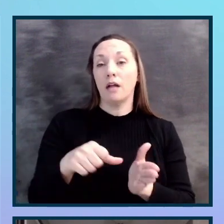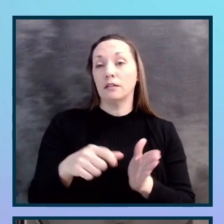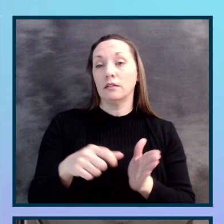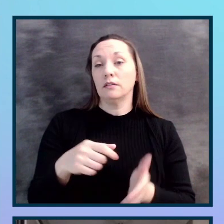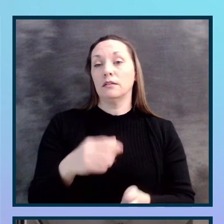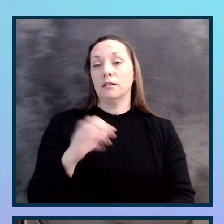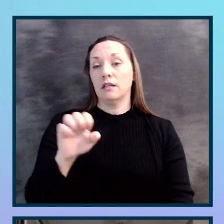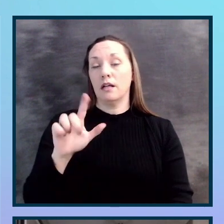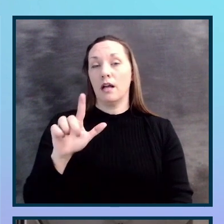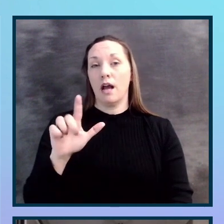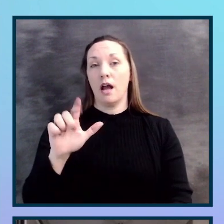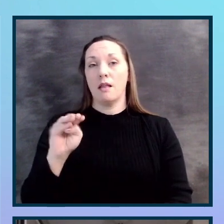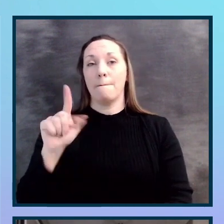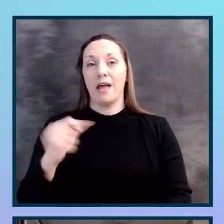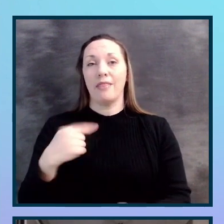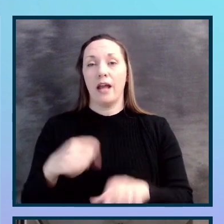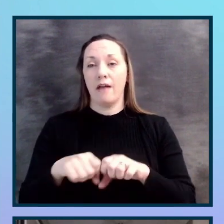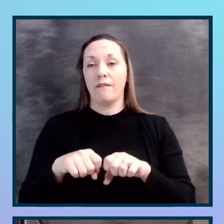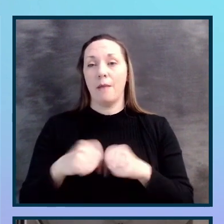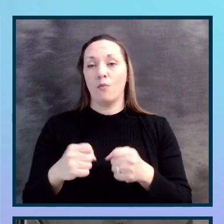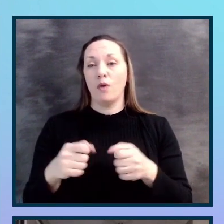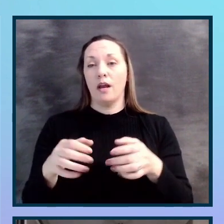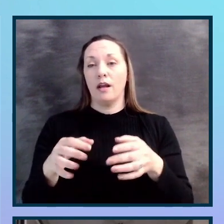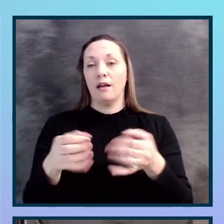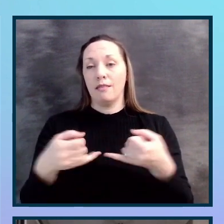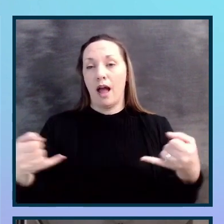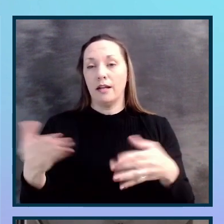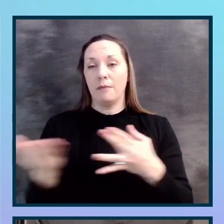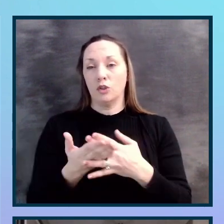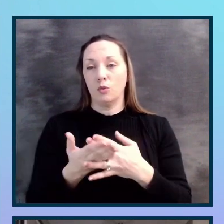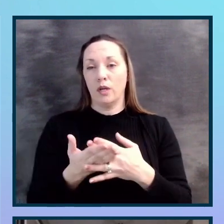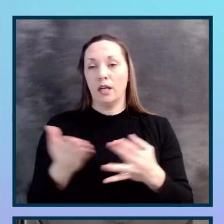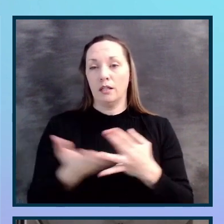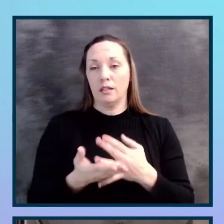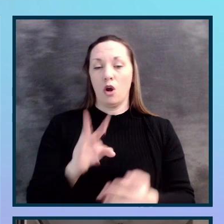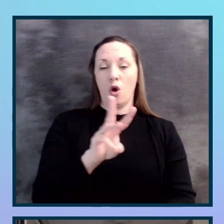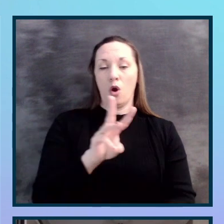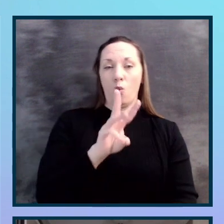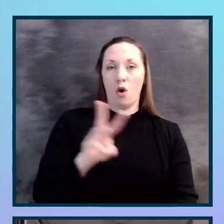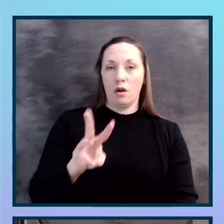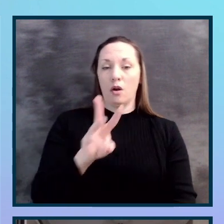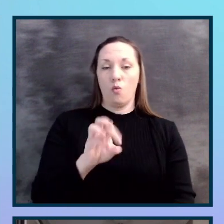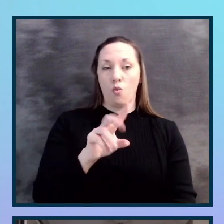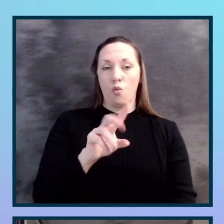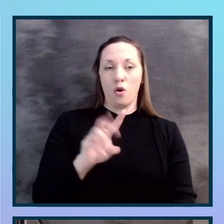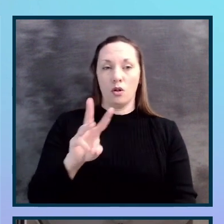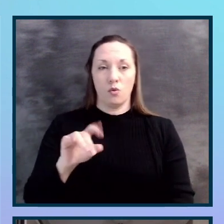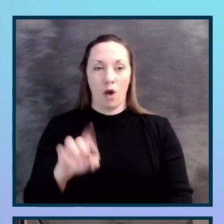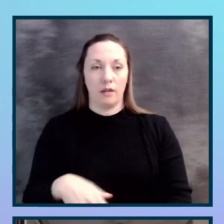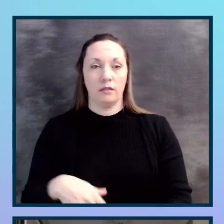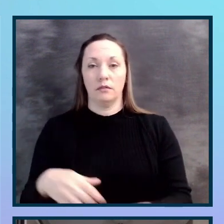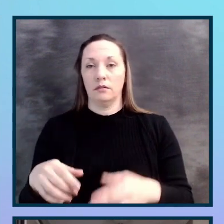will have a breakpoint, have a break line in between the words "the worldwide" and then "web consortium," and there will be a breakpoint between